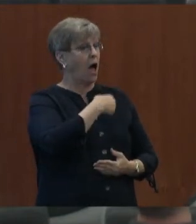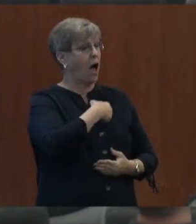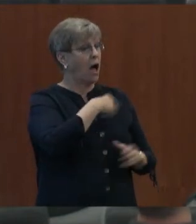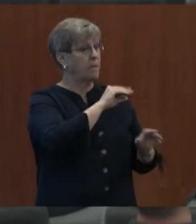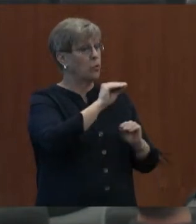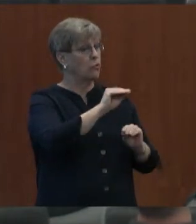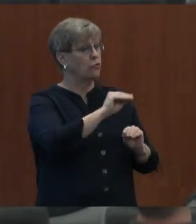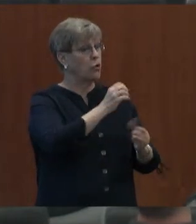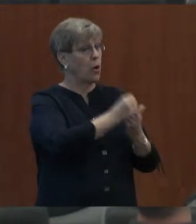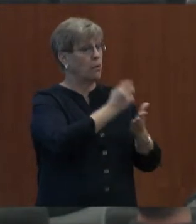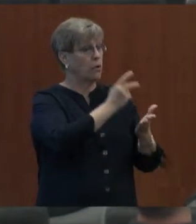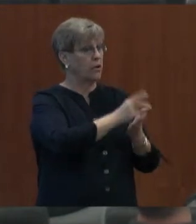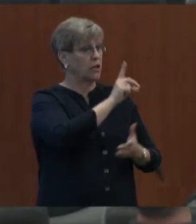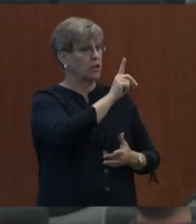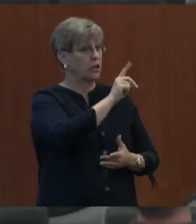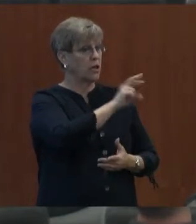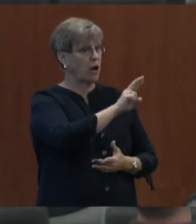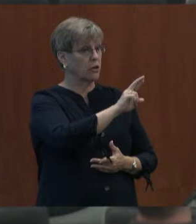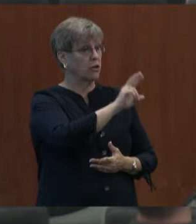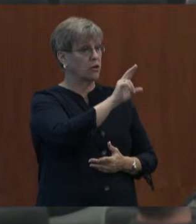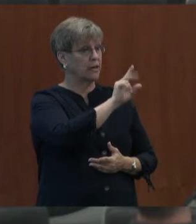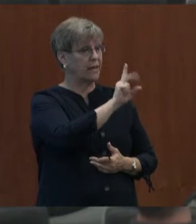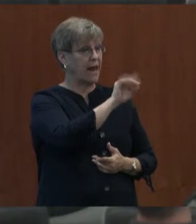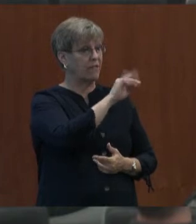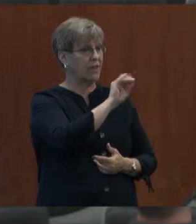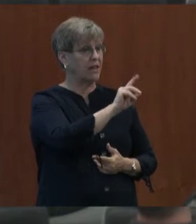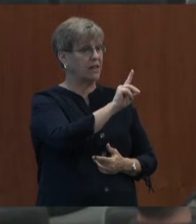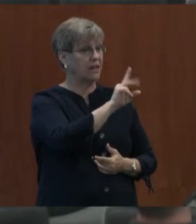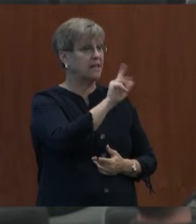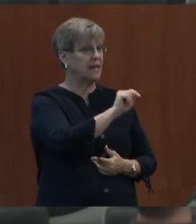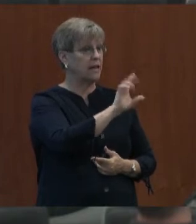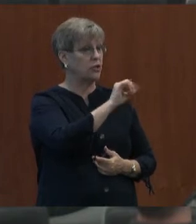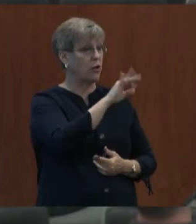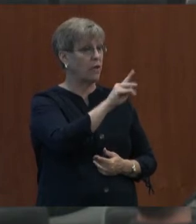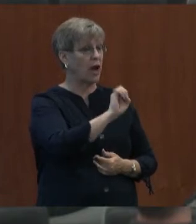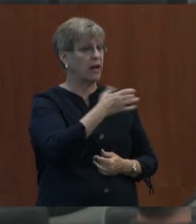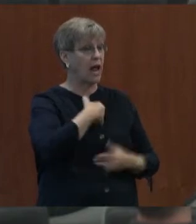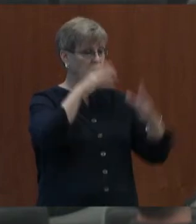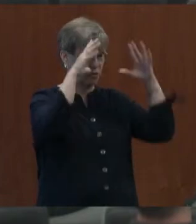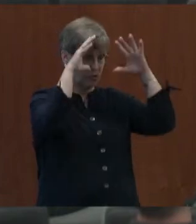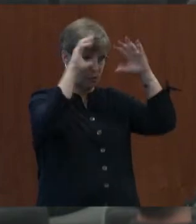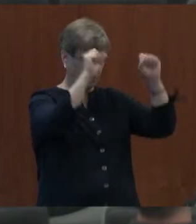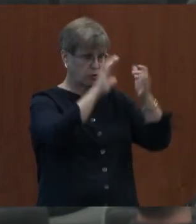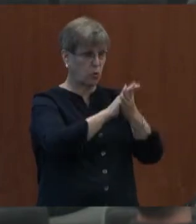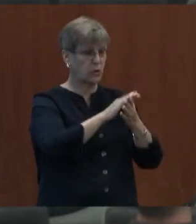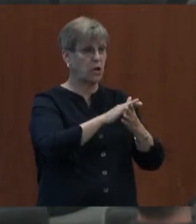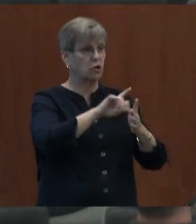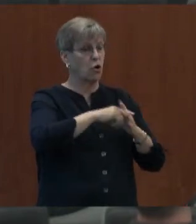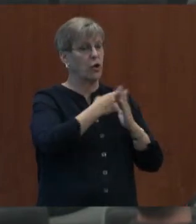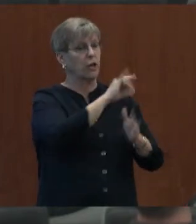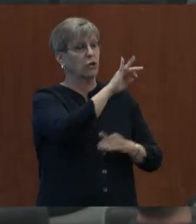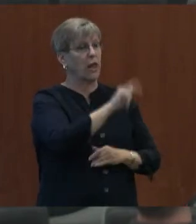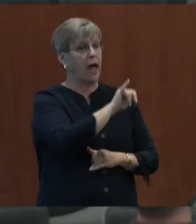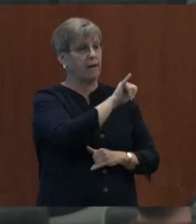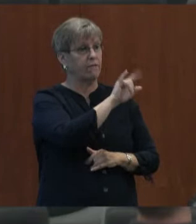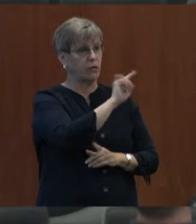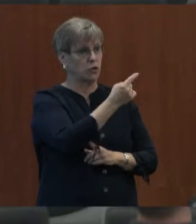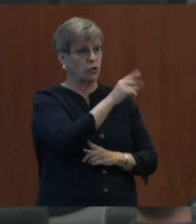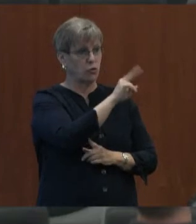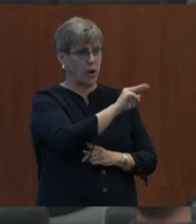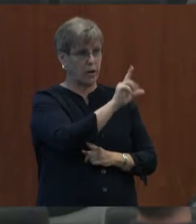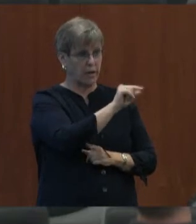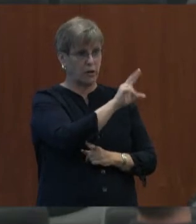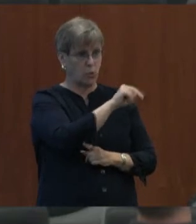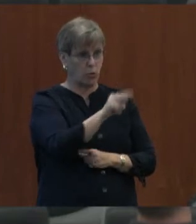to approve Dr. David T. Sovine as superintendent of schools effective July 1st, 2022, and for